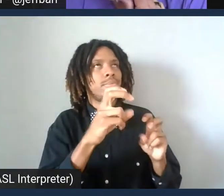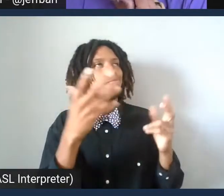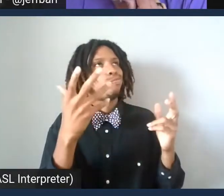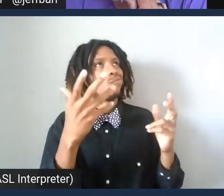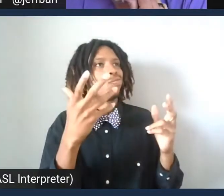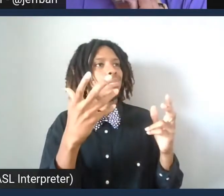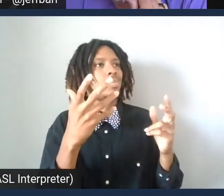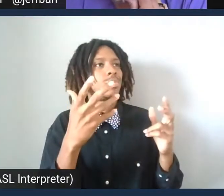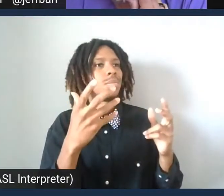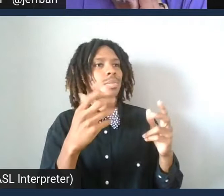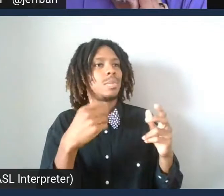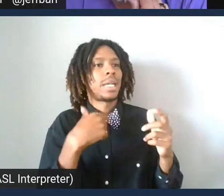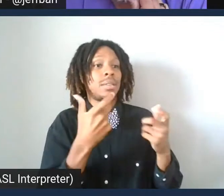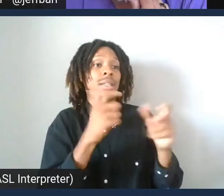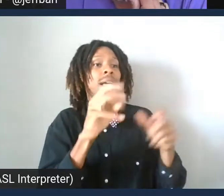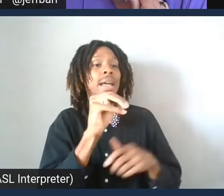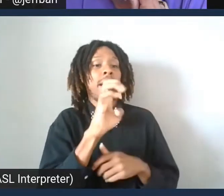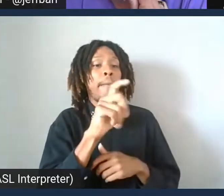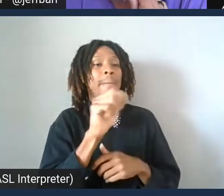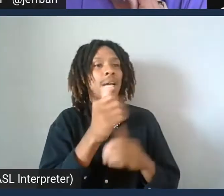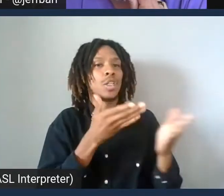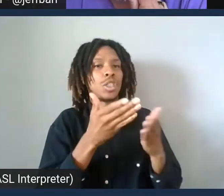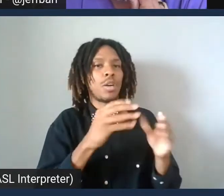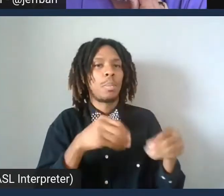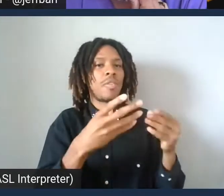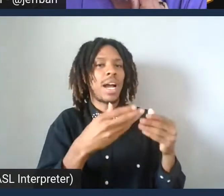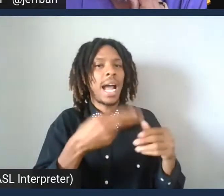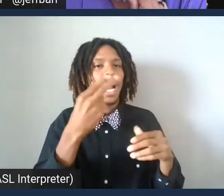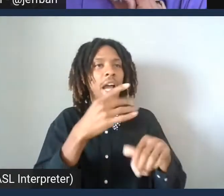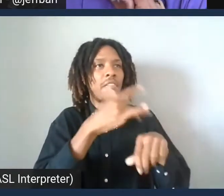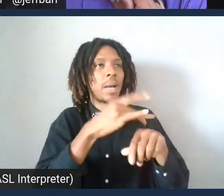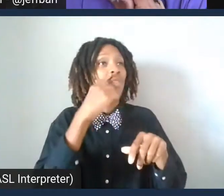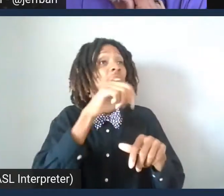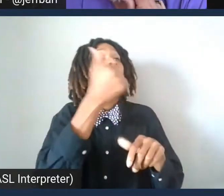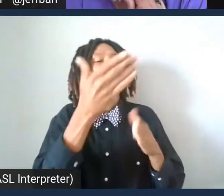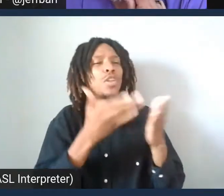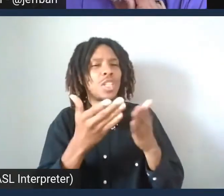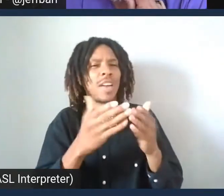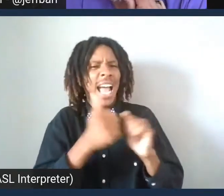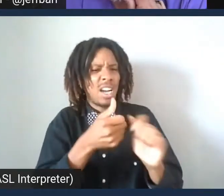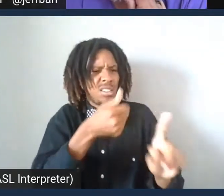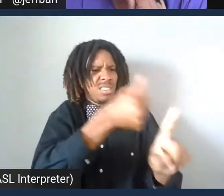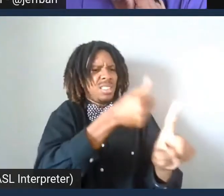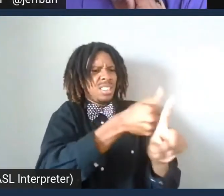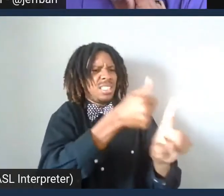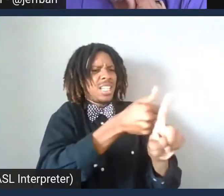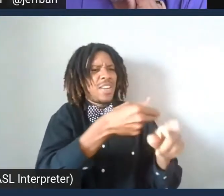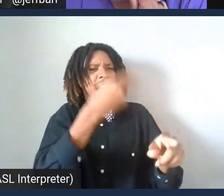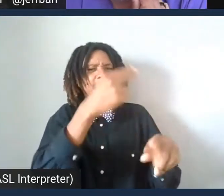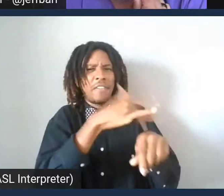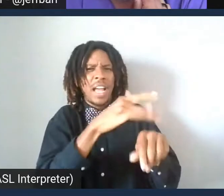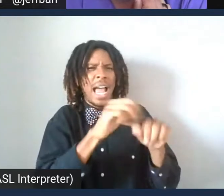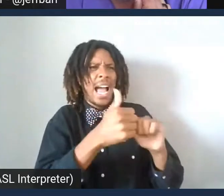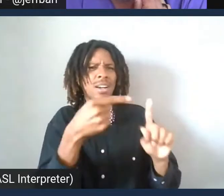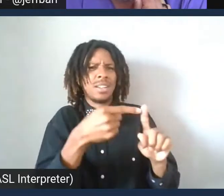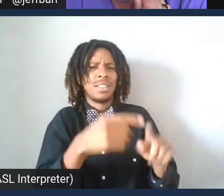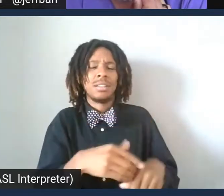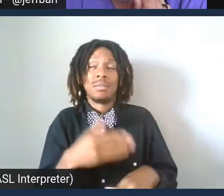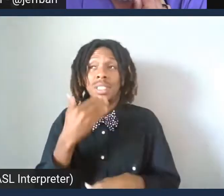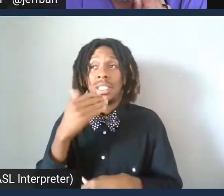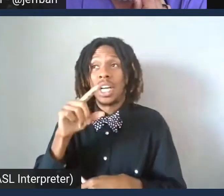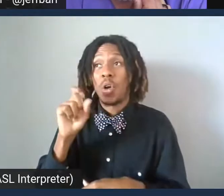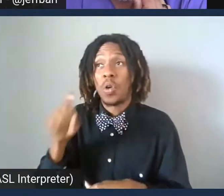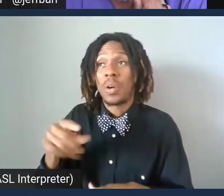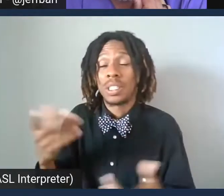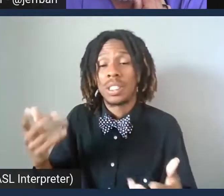this meta service, so to speak, that provides higher availability for other services, how is it itself highly available? That's a good question.